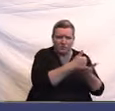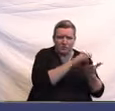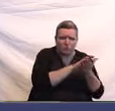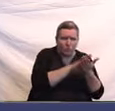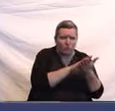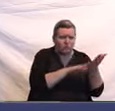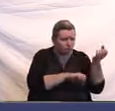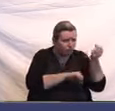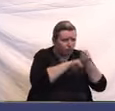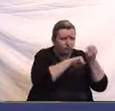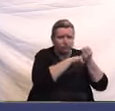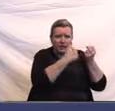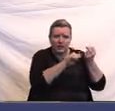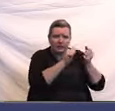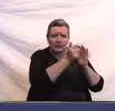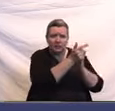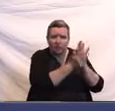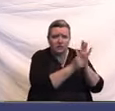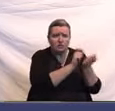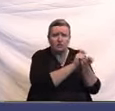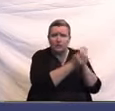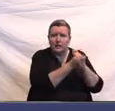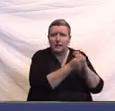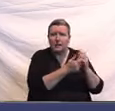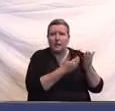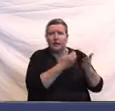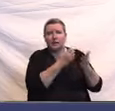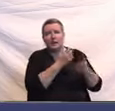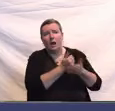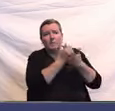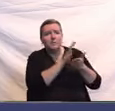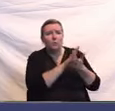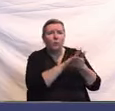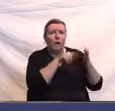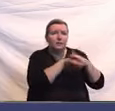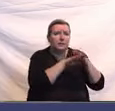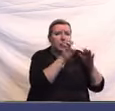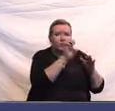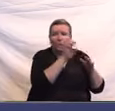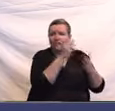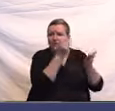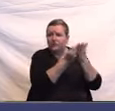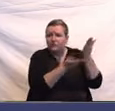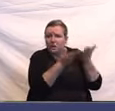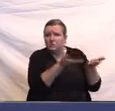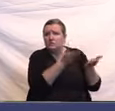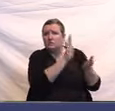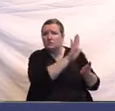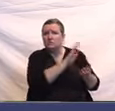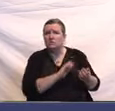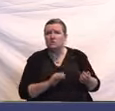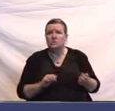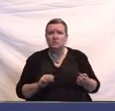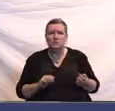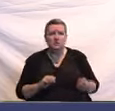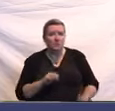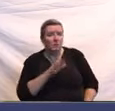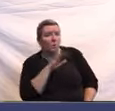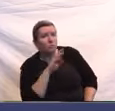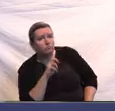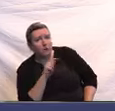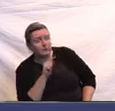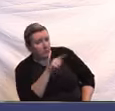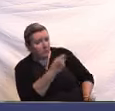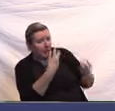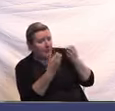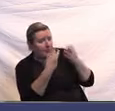legislative changes to make it easier for schools to access emergency funding in the future? Brent, just because you talked fast doesn't mean that was